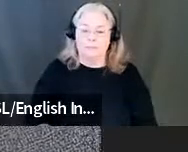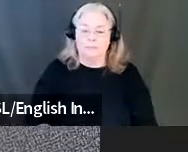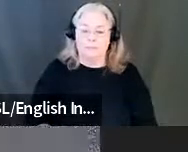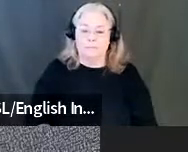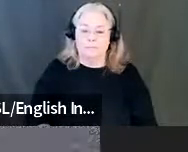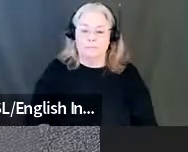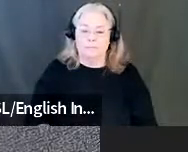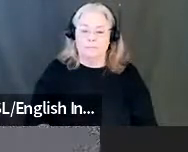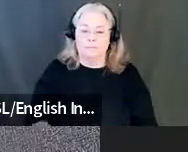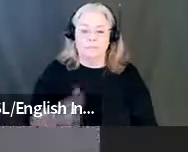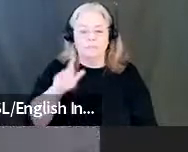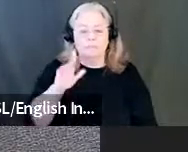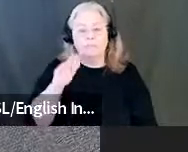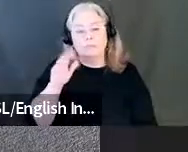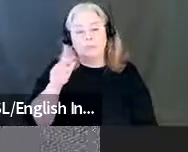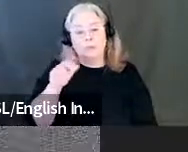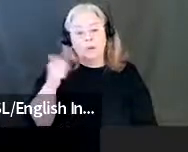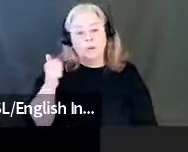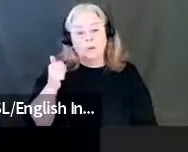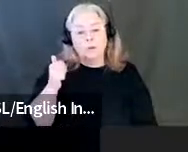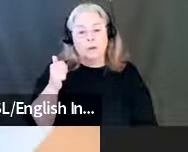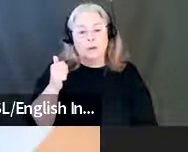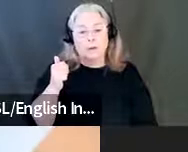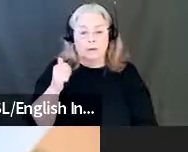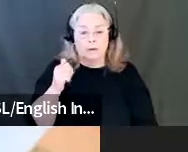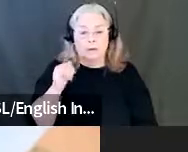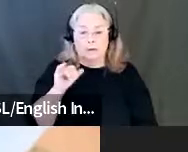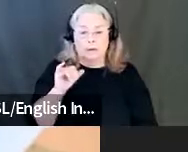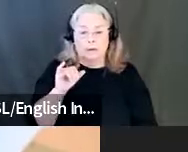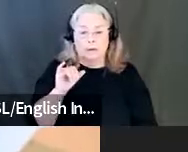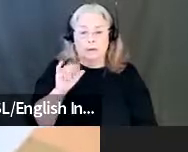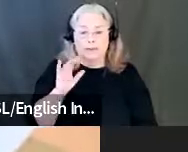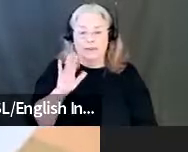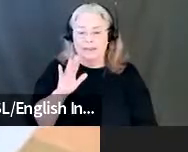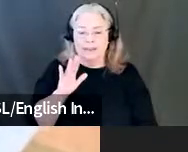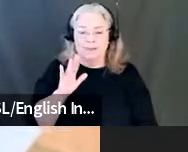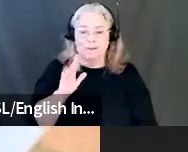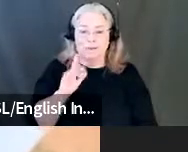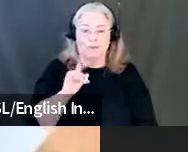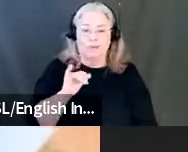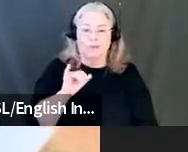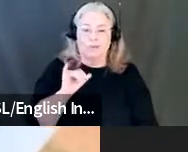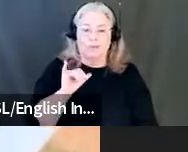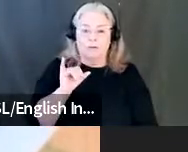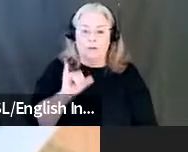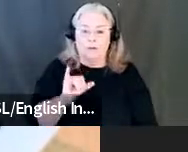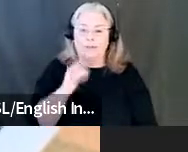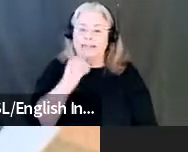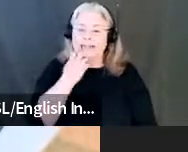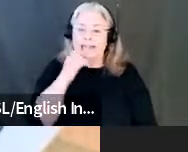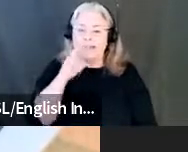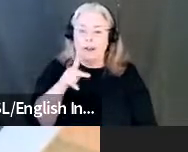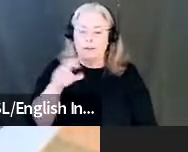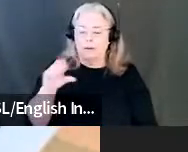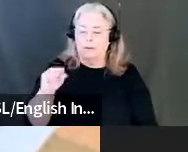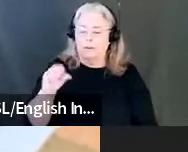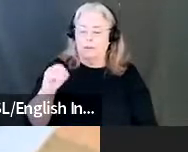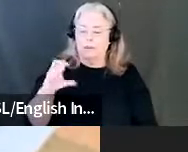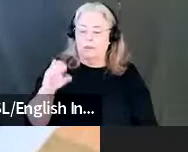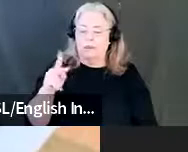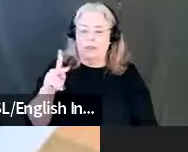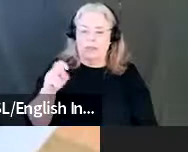So another time is that so that's the so what I'm doing here is I'm heating up the socket end